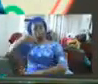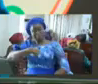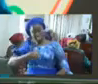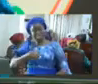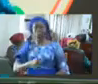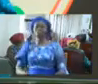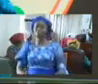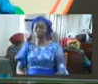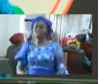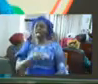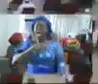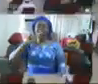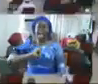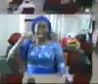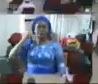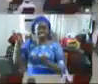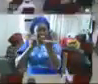and I will serve him.